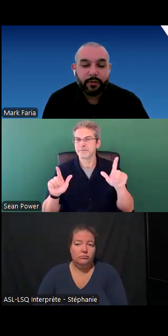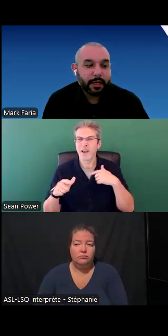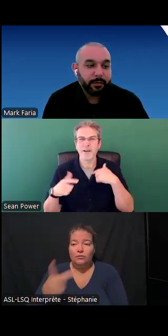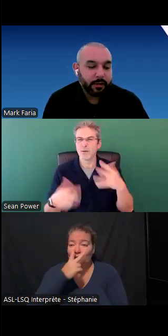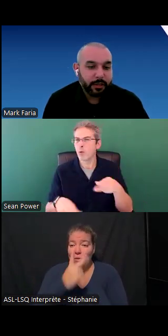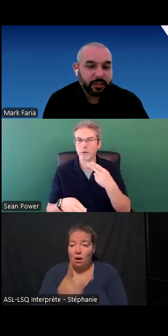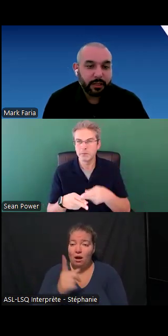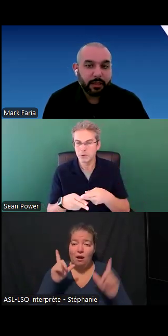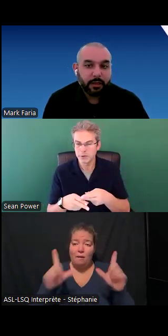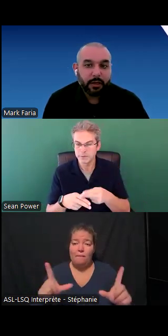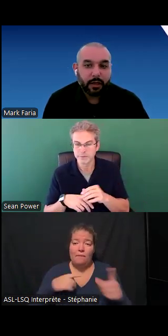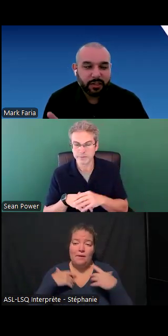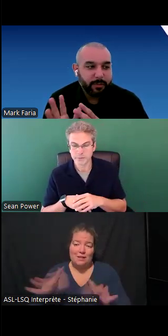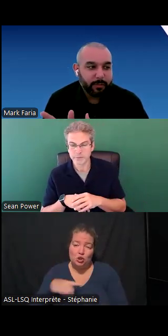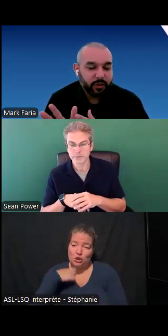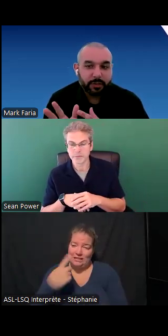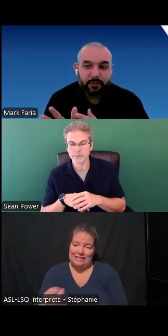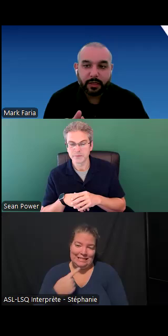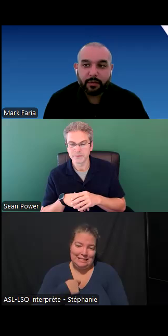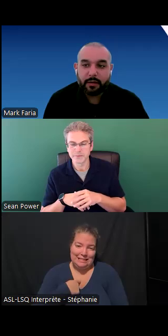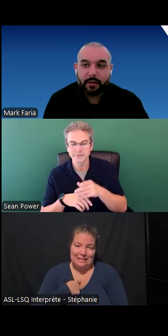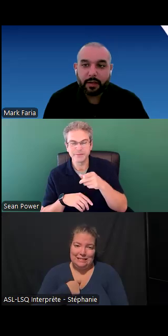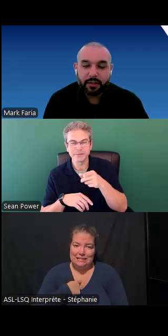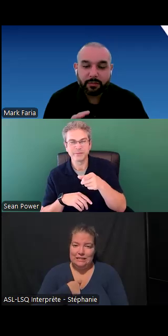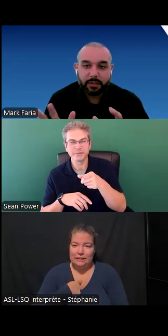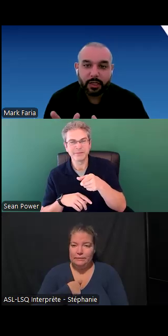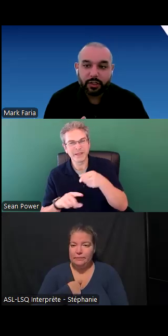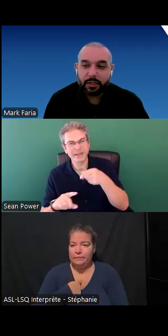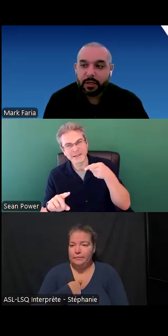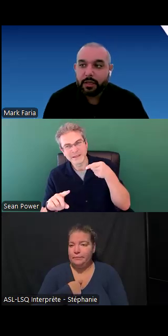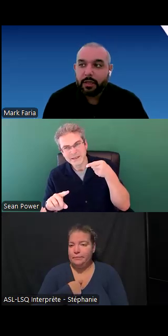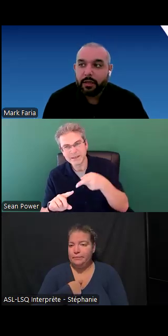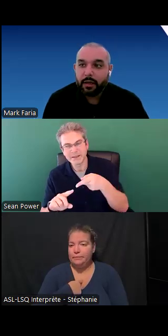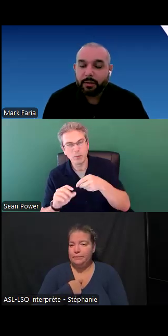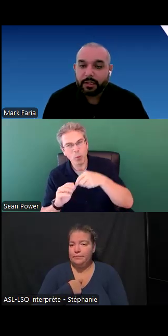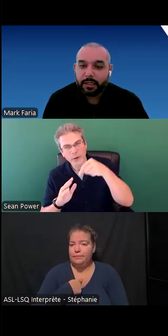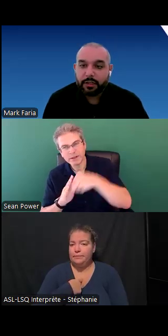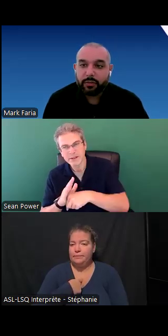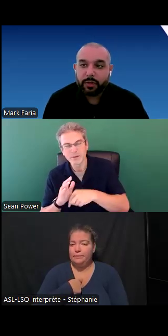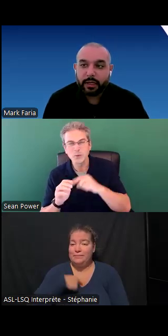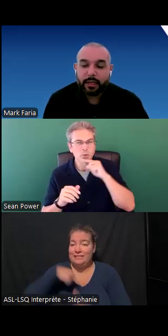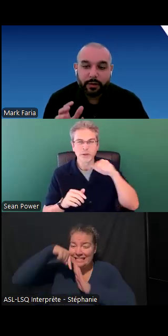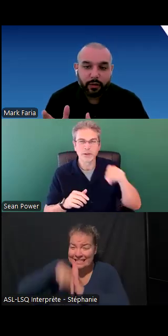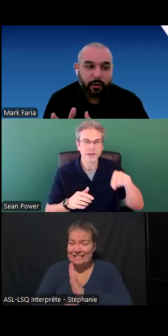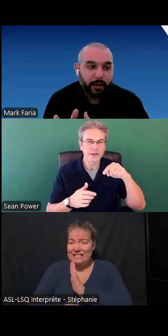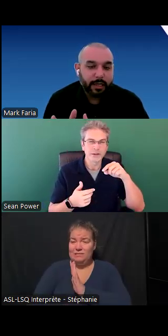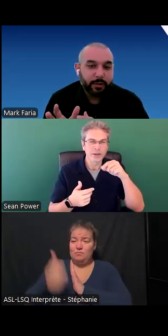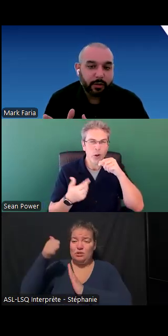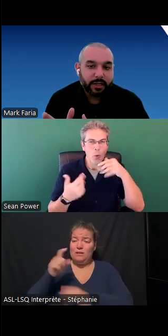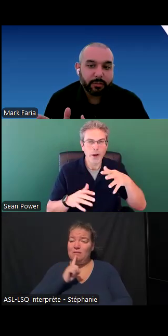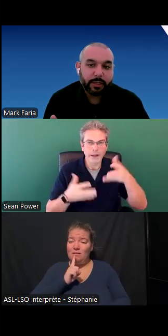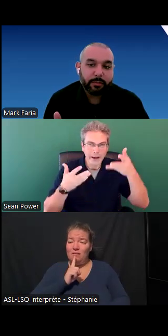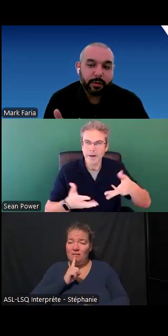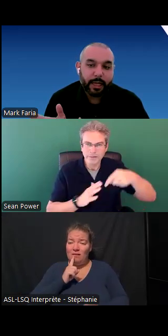RESP, if you have income in an RESP, this is a bit more specific than this presentation is going to get into. But again, if you have income